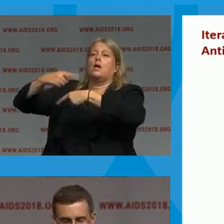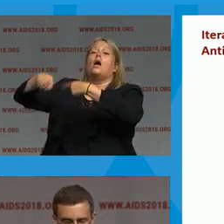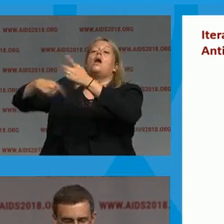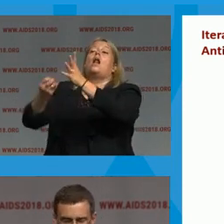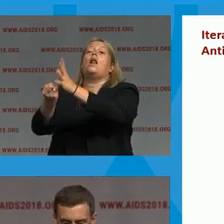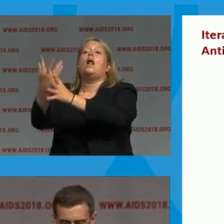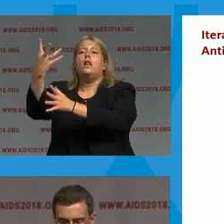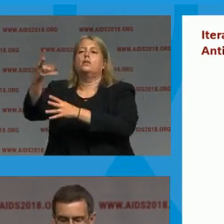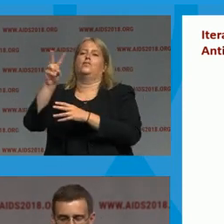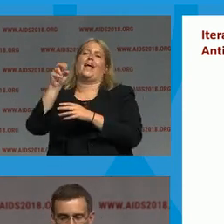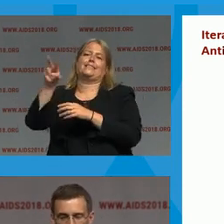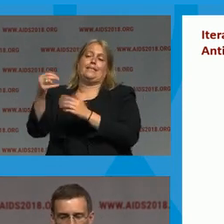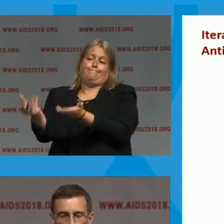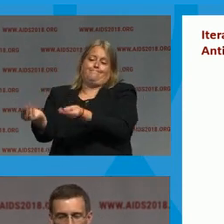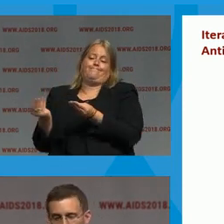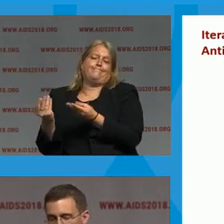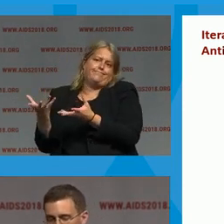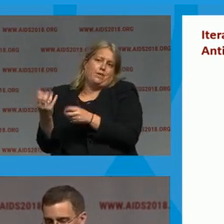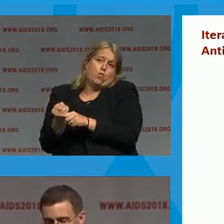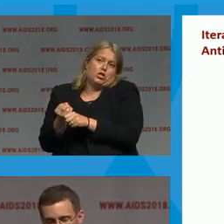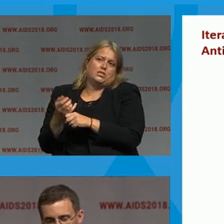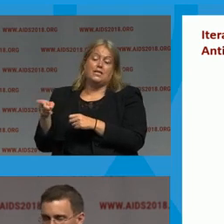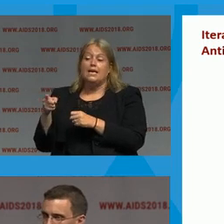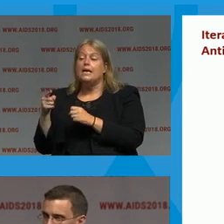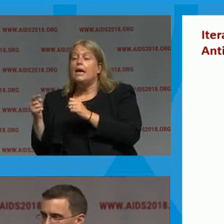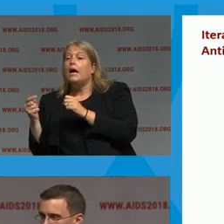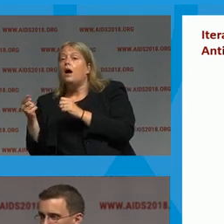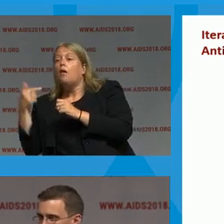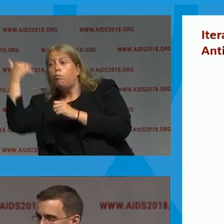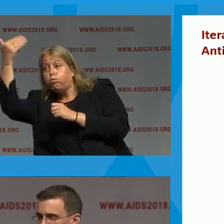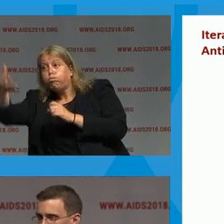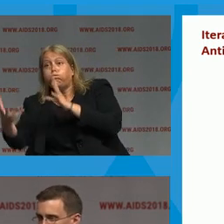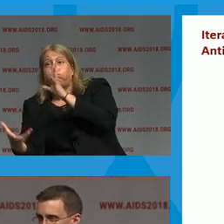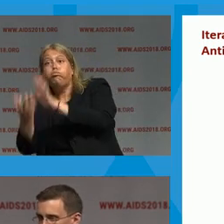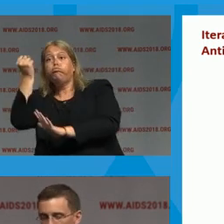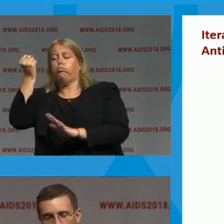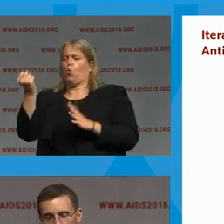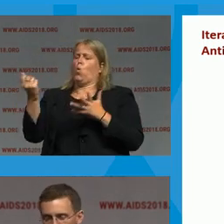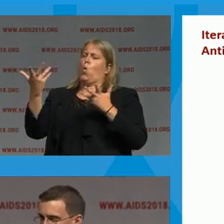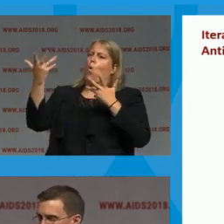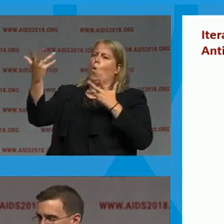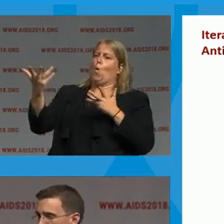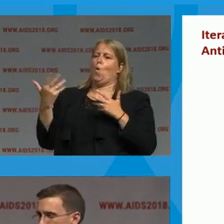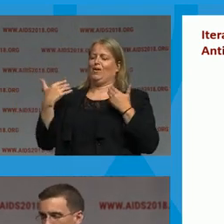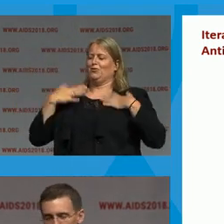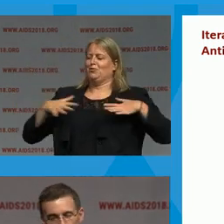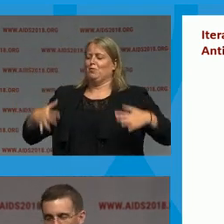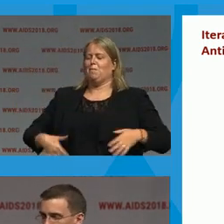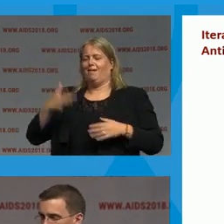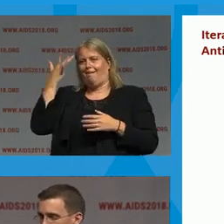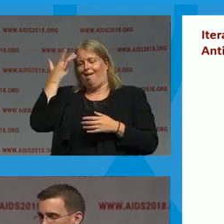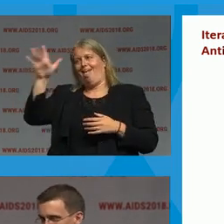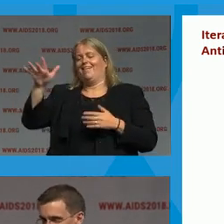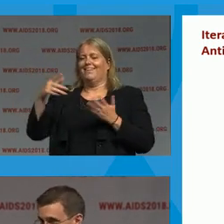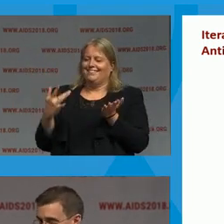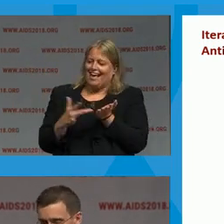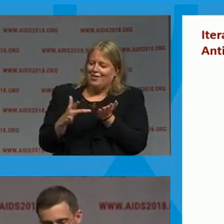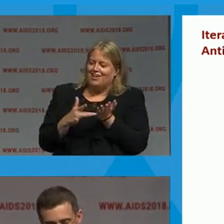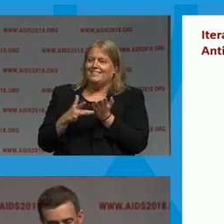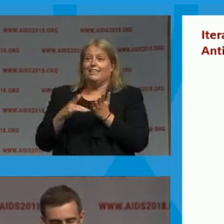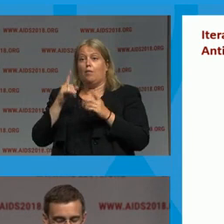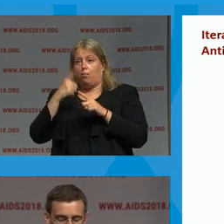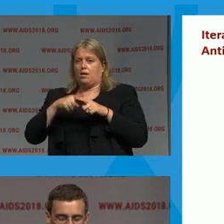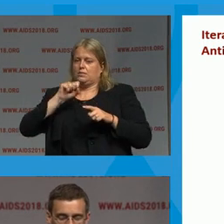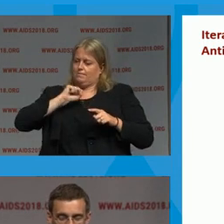that works. So I think when this does succeed, it's really going to be a triumph of human ingenuity, technology, and